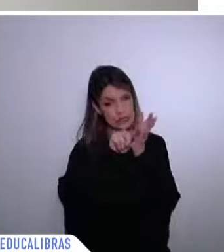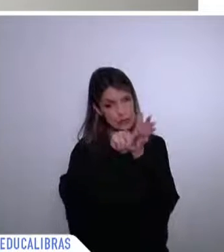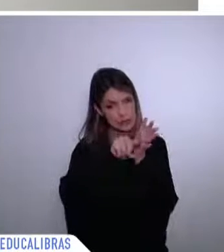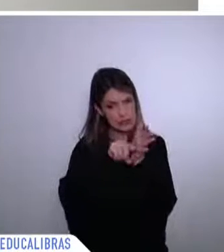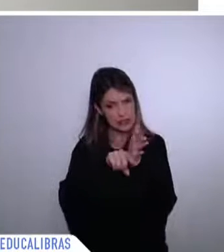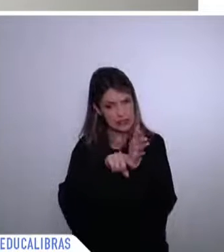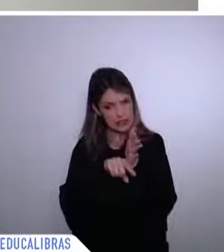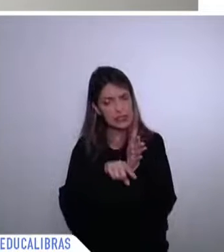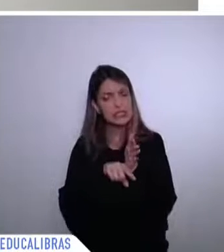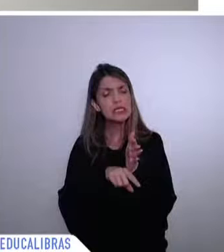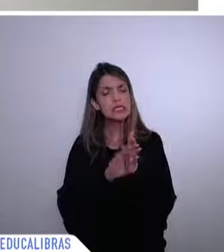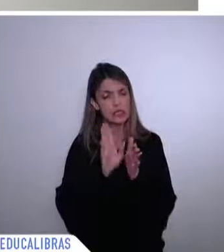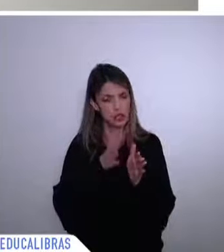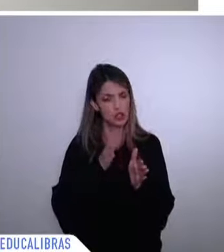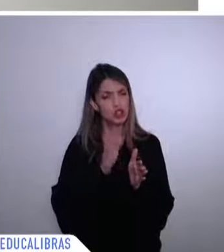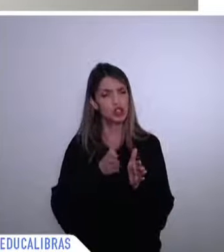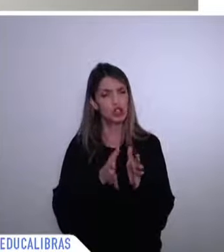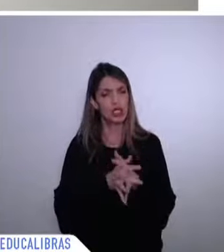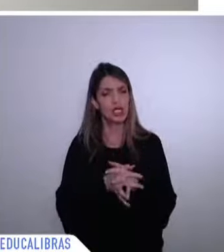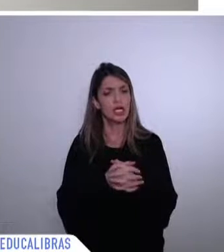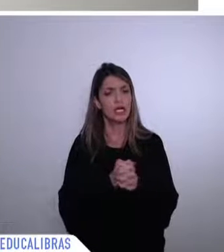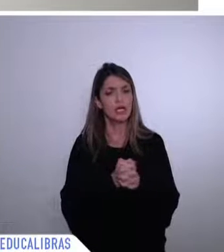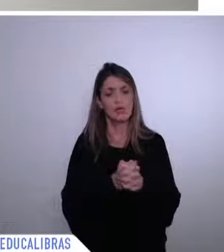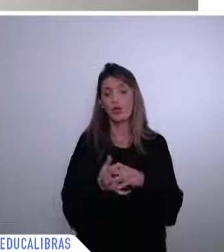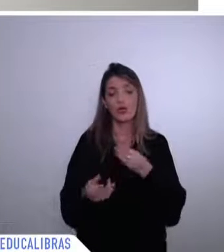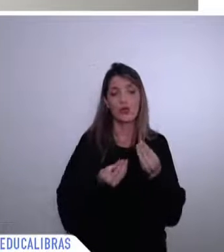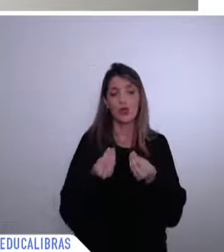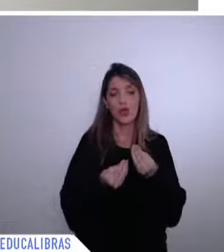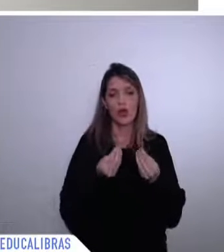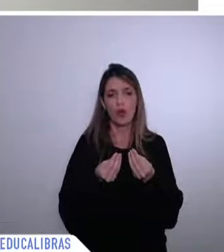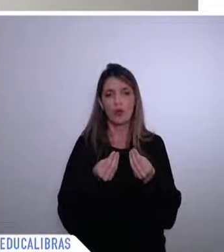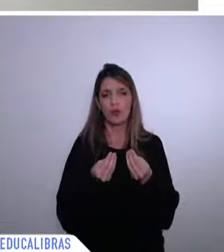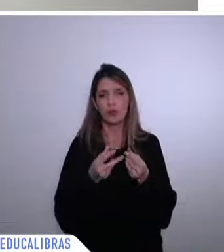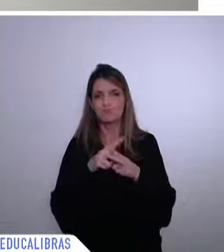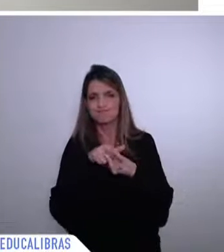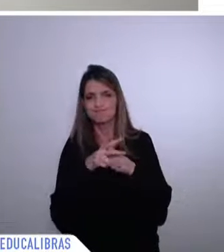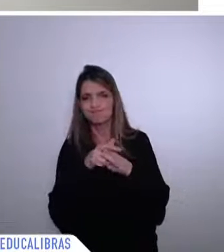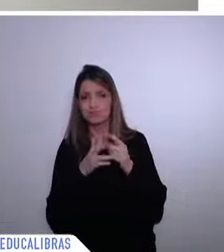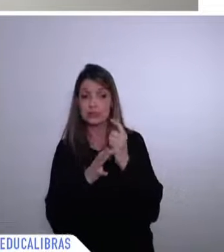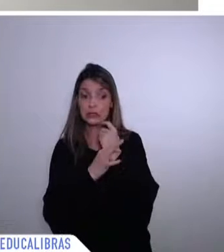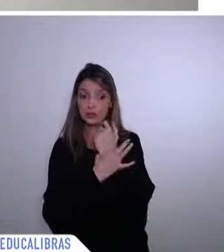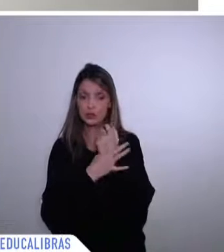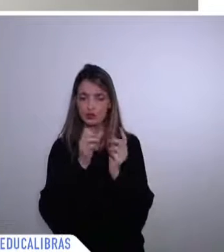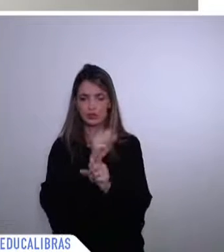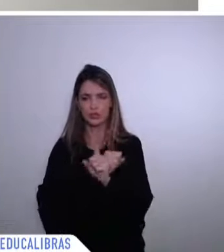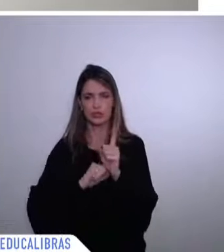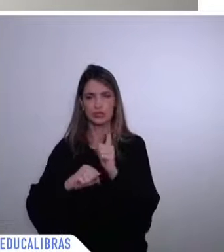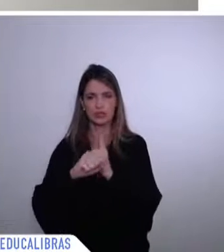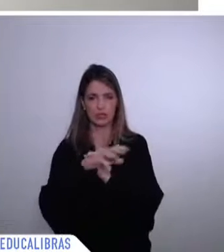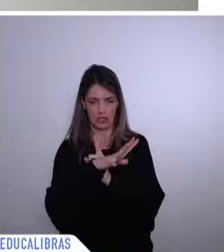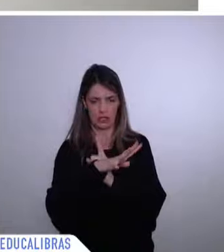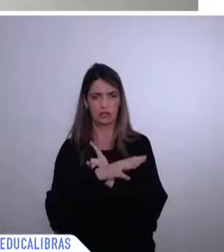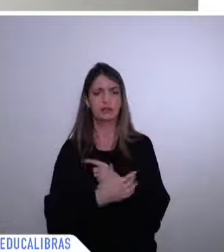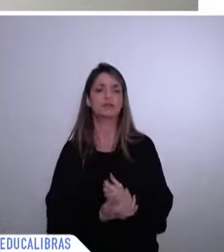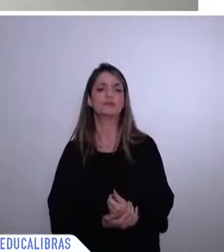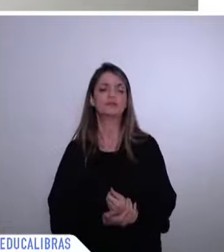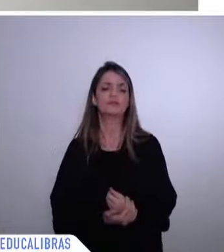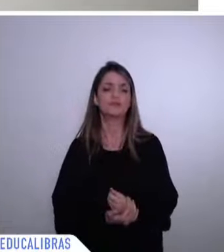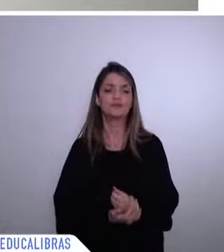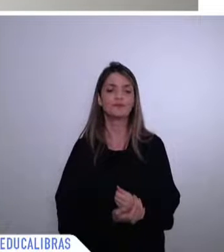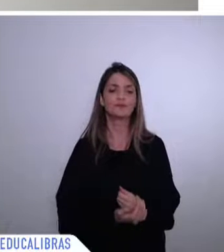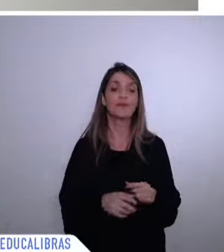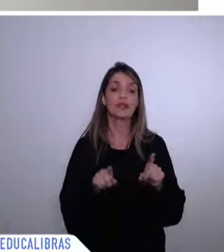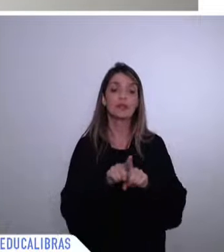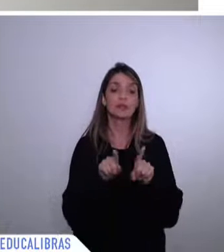Joana covers this kind of a topic under the point of view of the importance and relevance of social